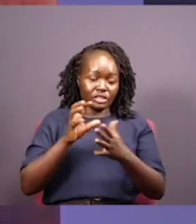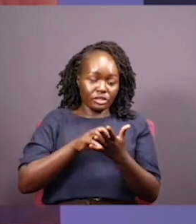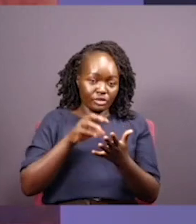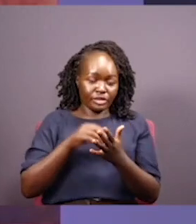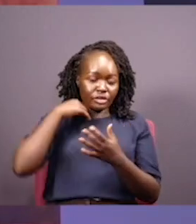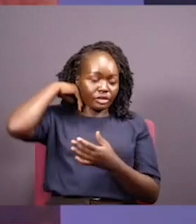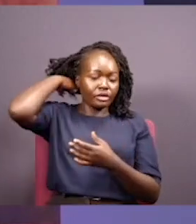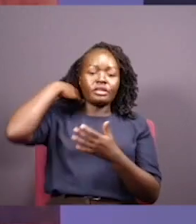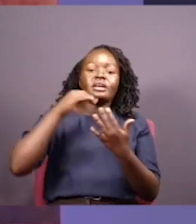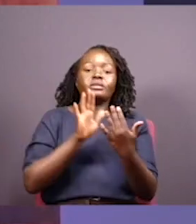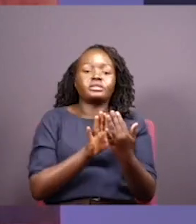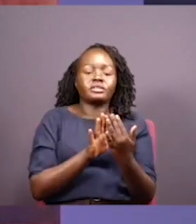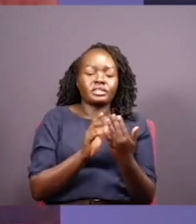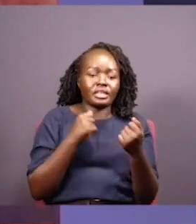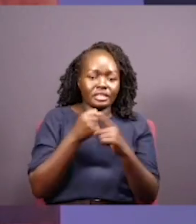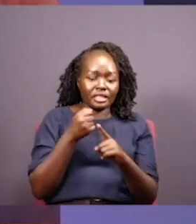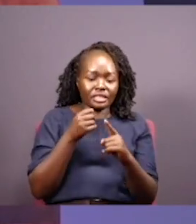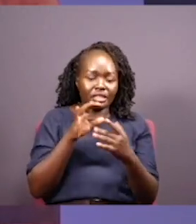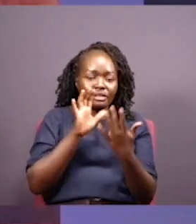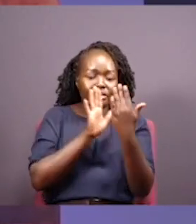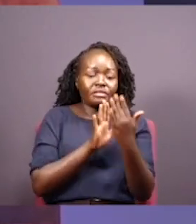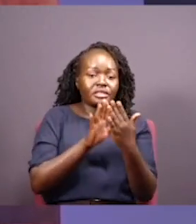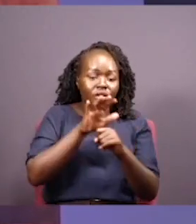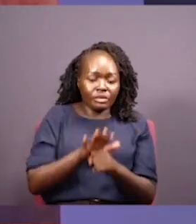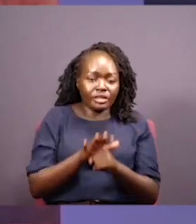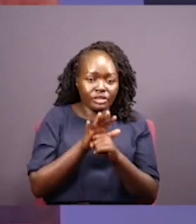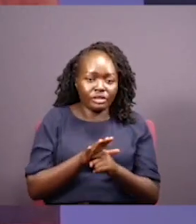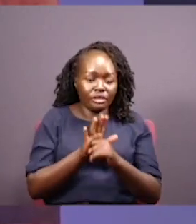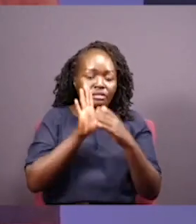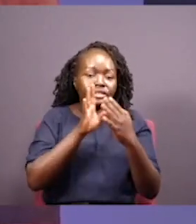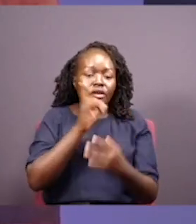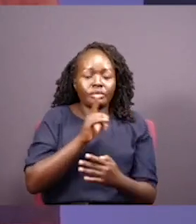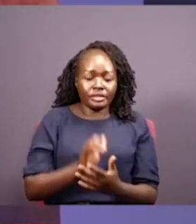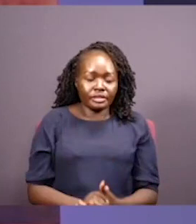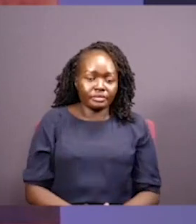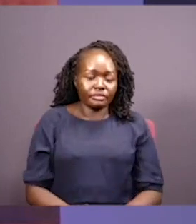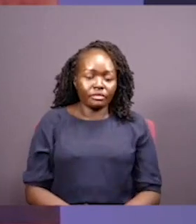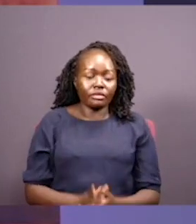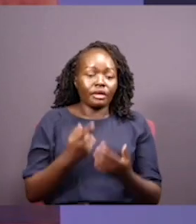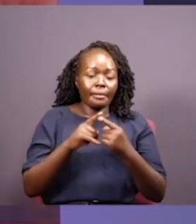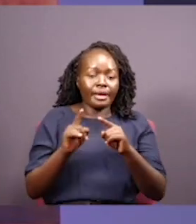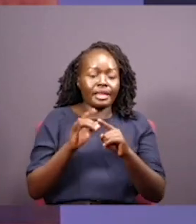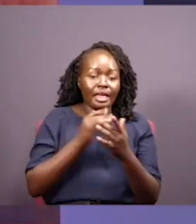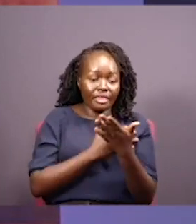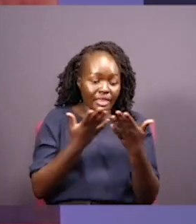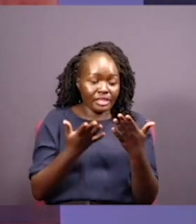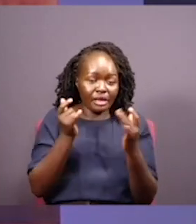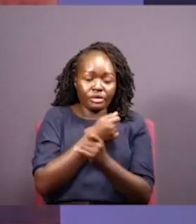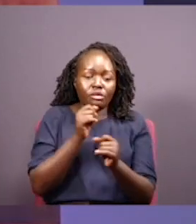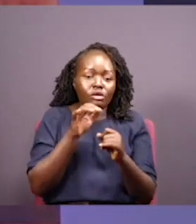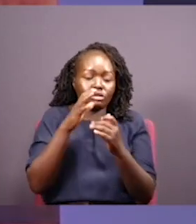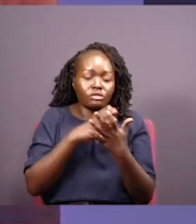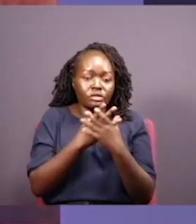attacks, facing persecution, facing hostility. But these should neither discourage nor should